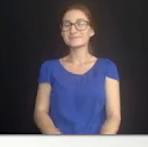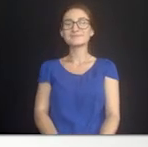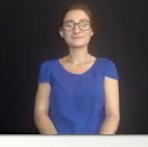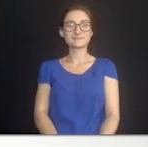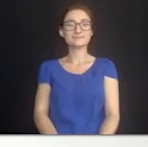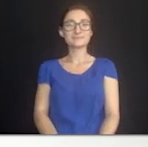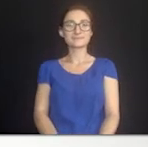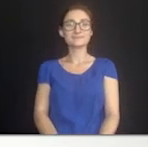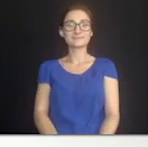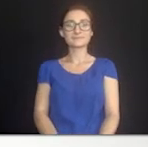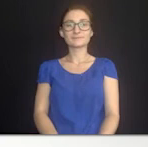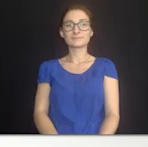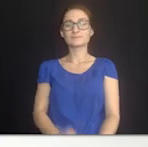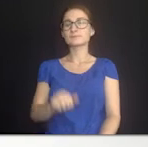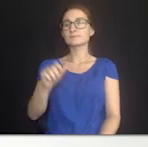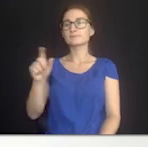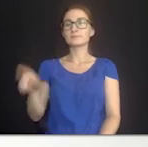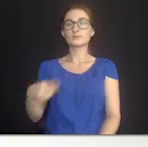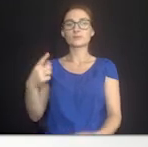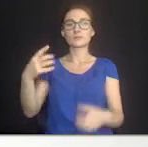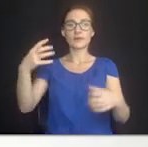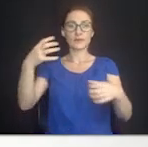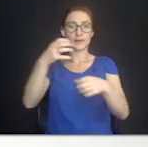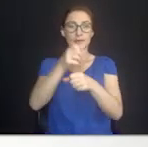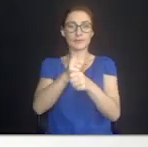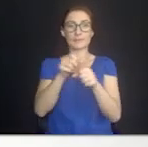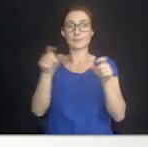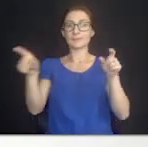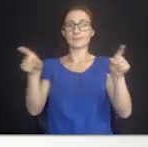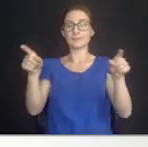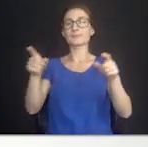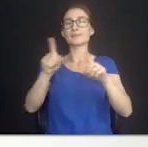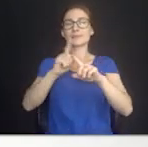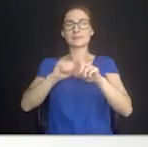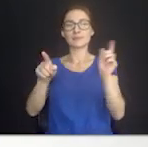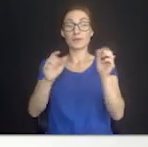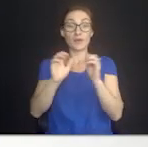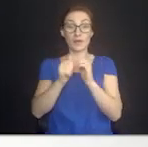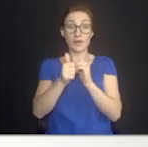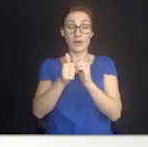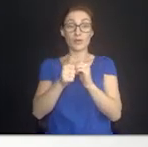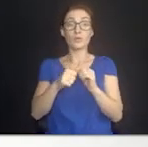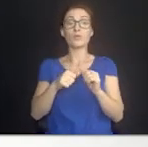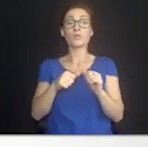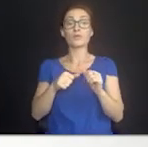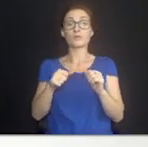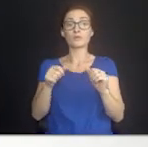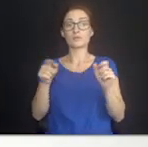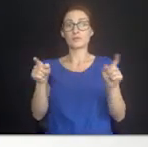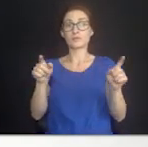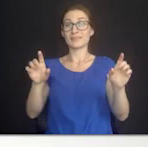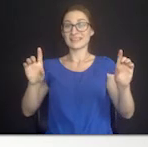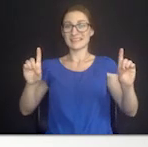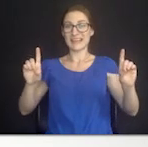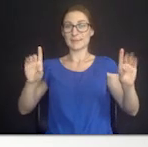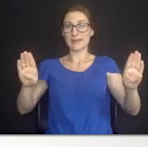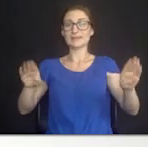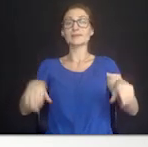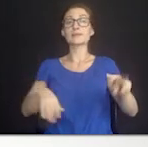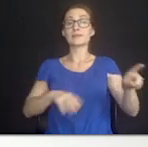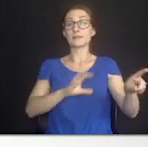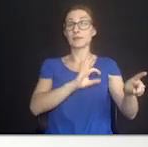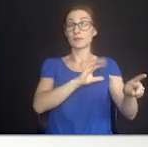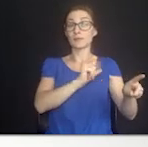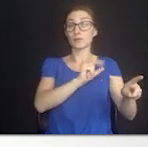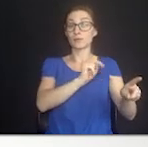Awesome. Thanks. So just to sum it up, the differences between our 2 resources, our 2